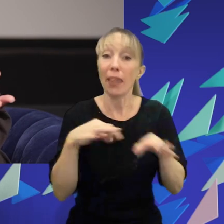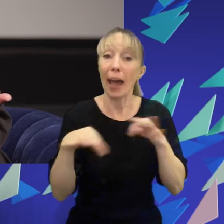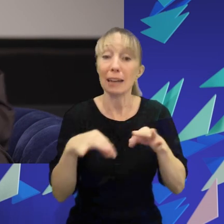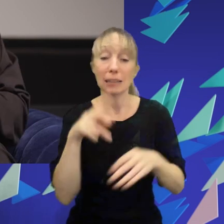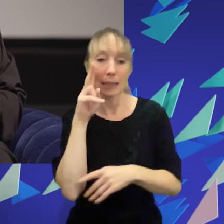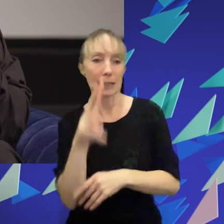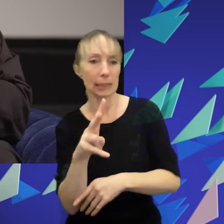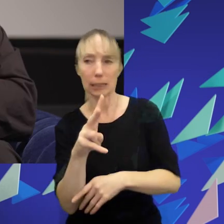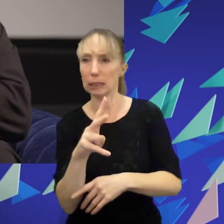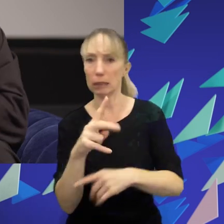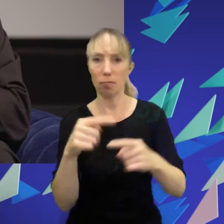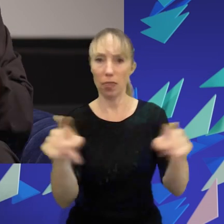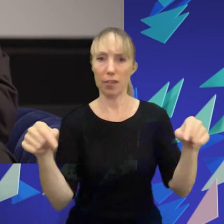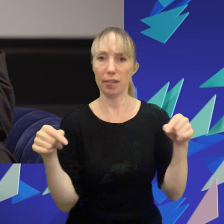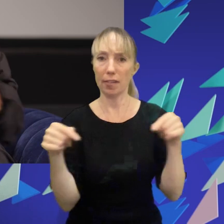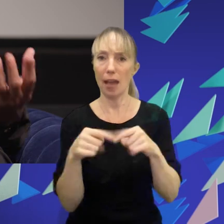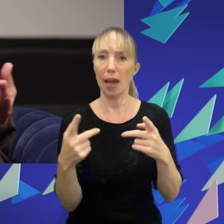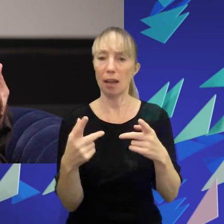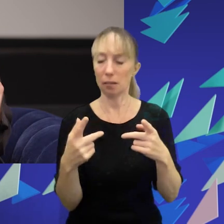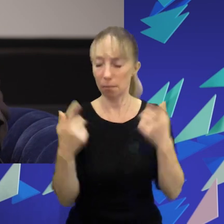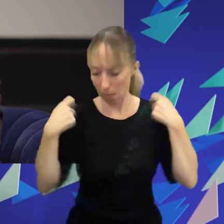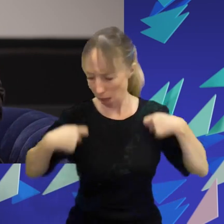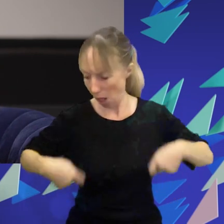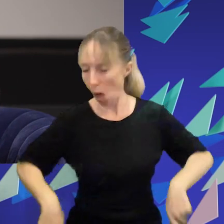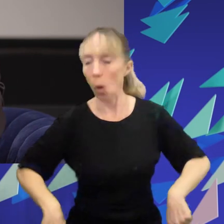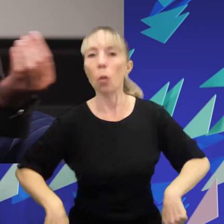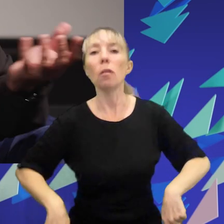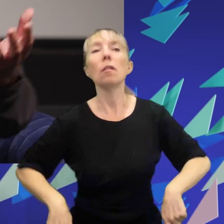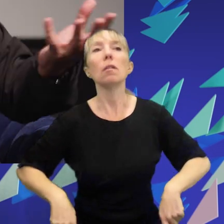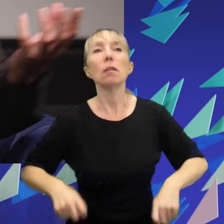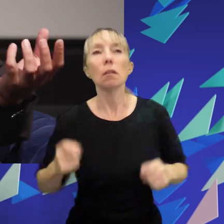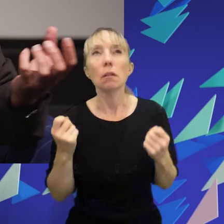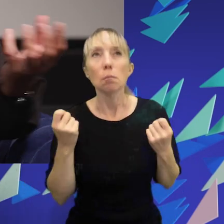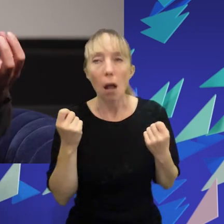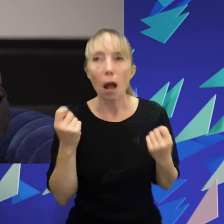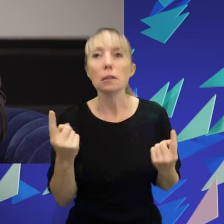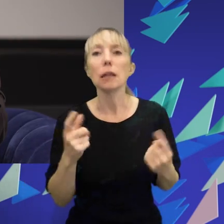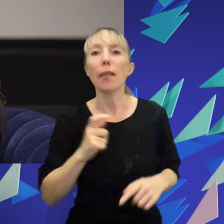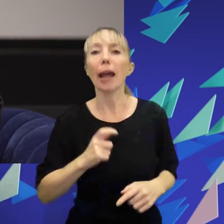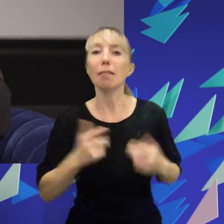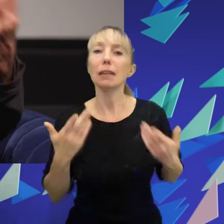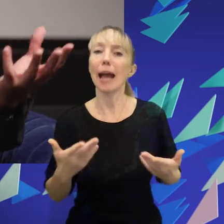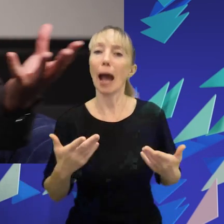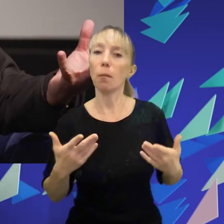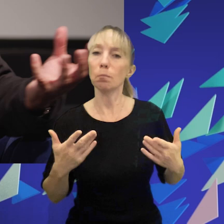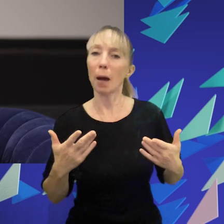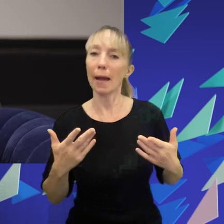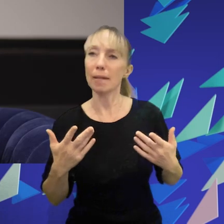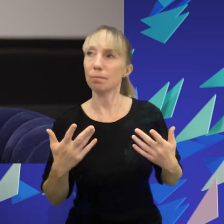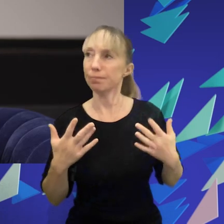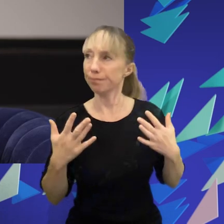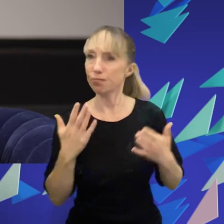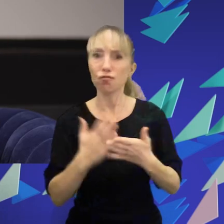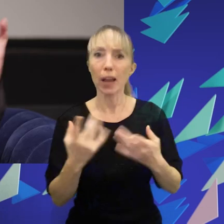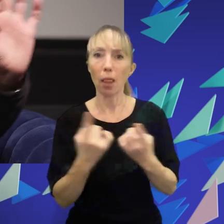just see the space. They just put the cloth, they understand by physical exterior things, and then from the outside they